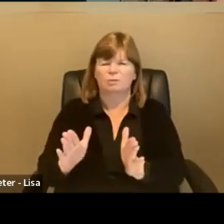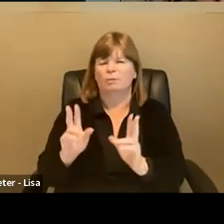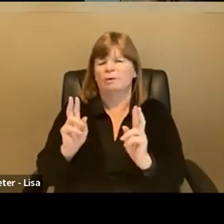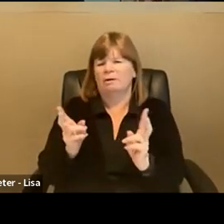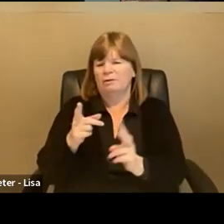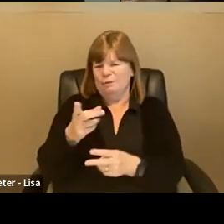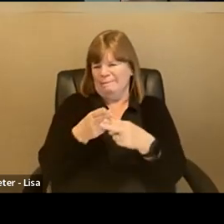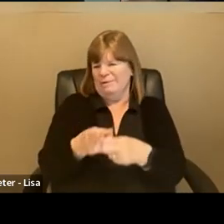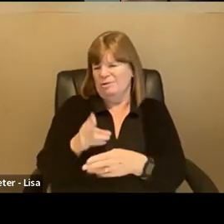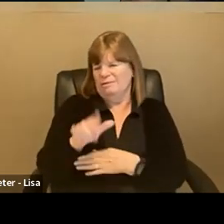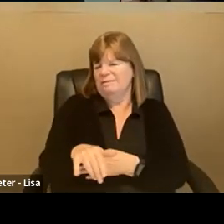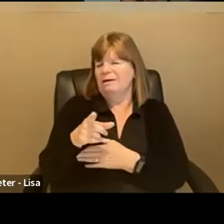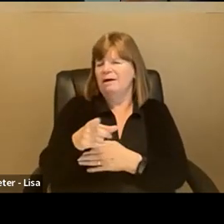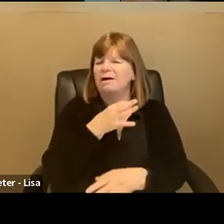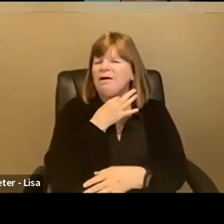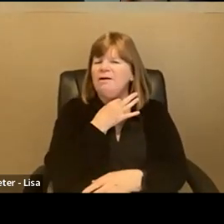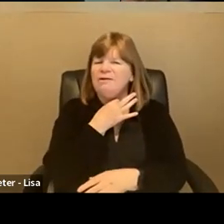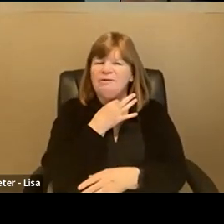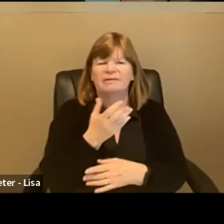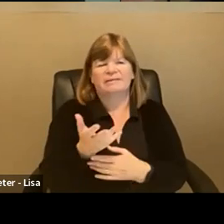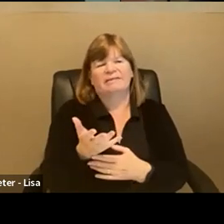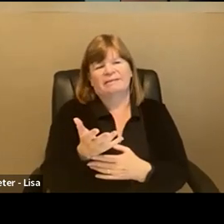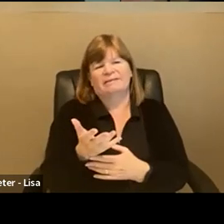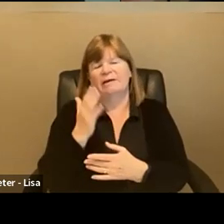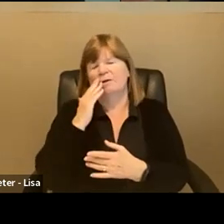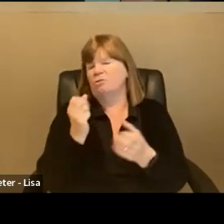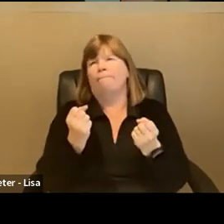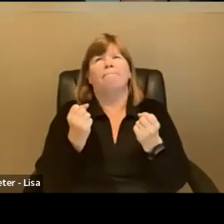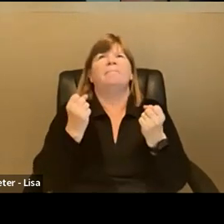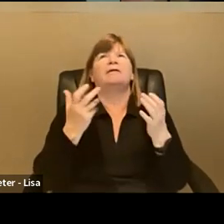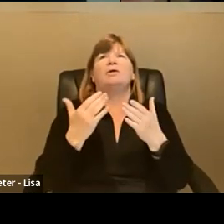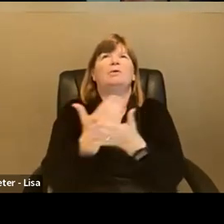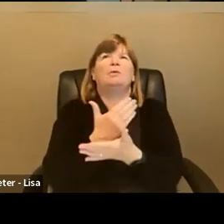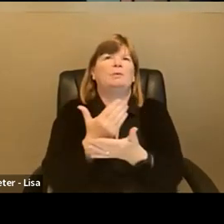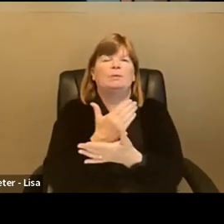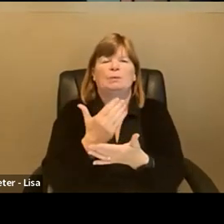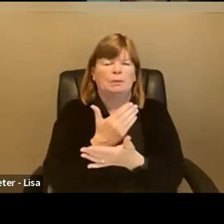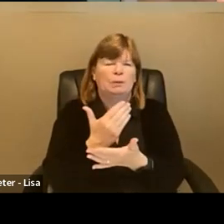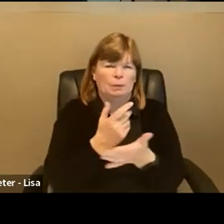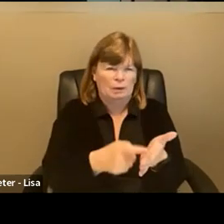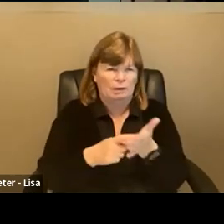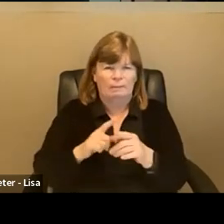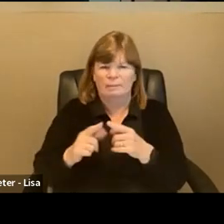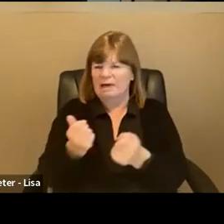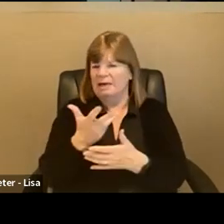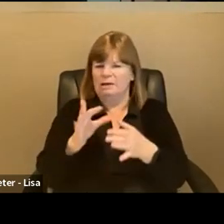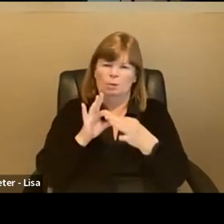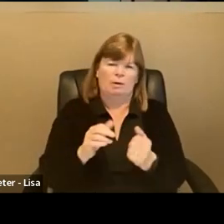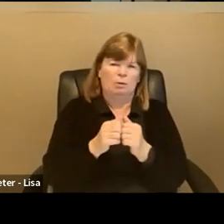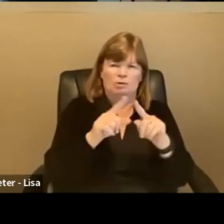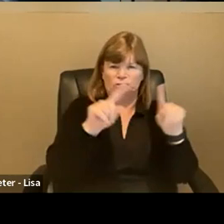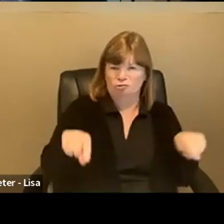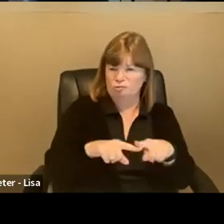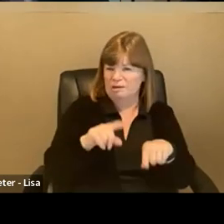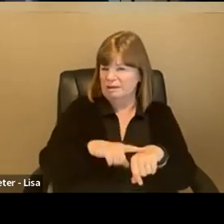session. Is there there are a lot of new laws and requirements in place in Florida, but is there anything around screen time? Is that anything that you've